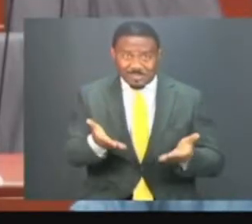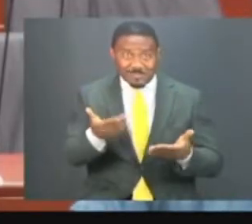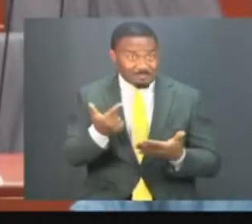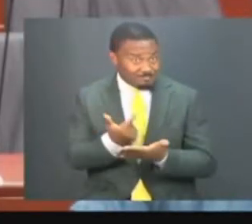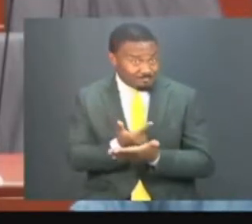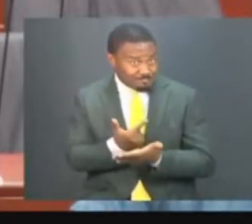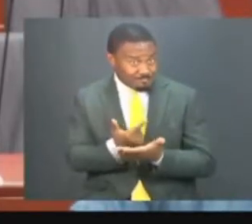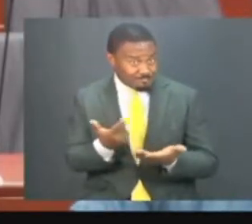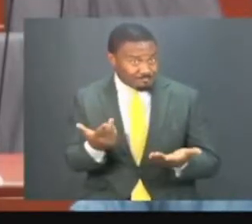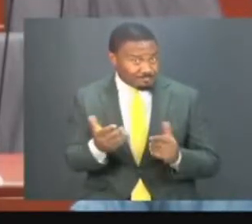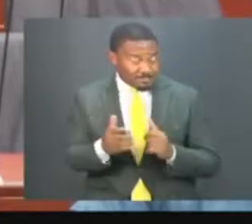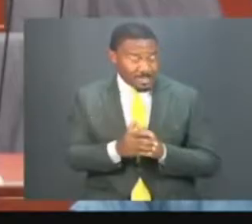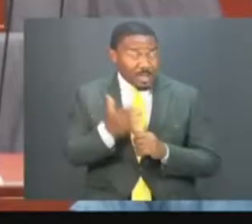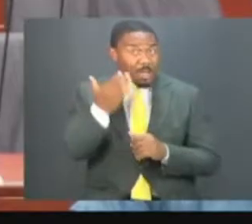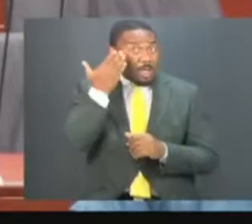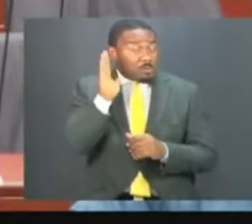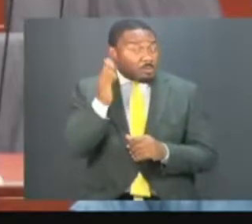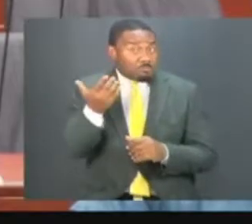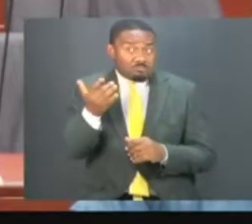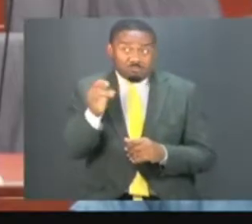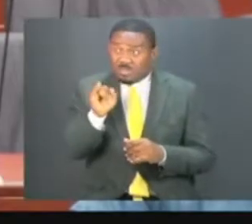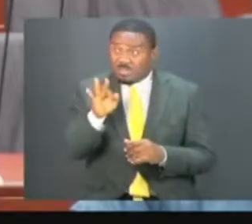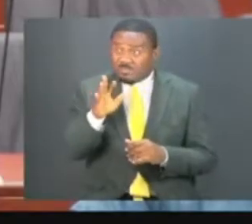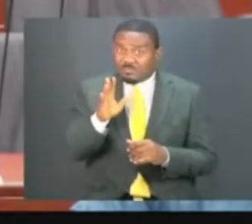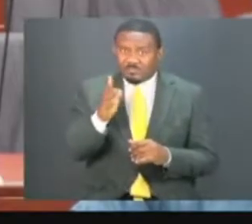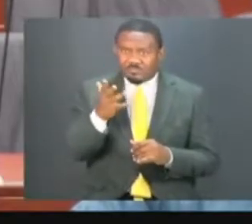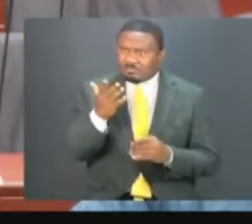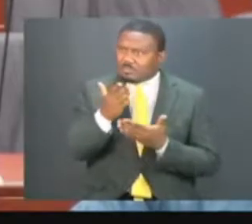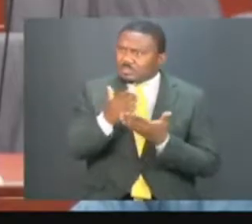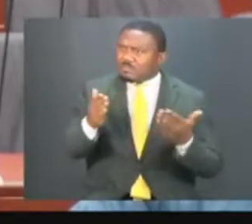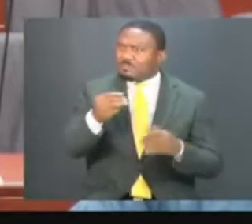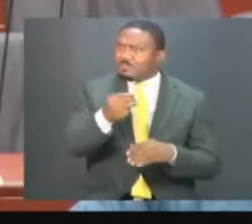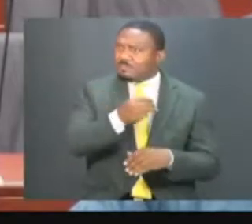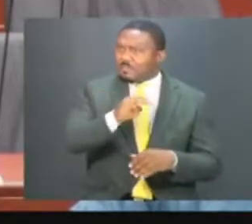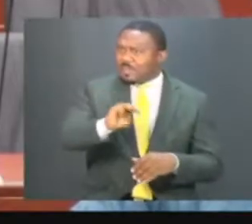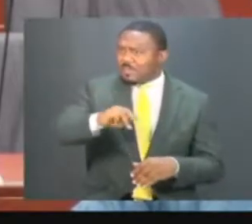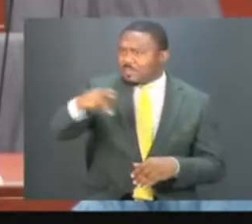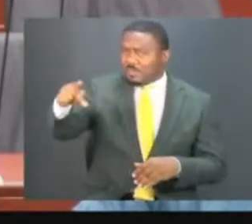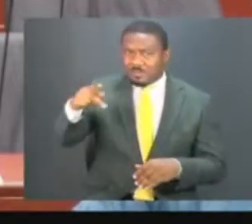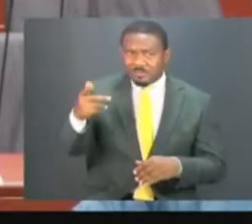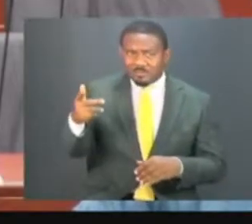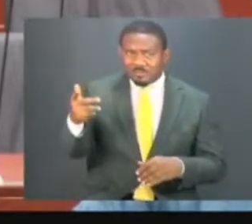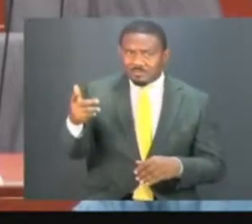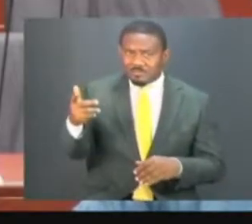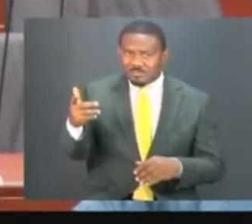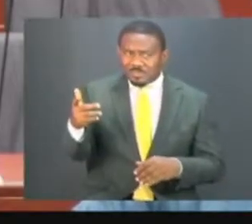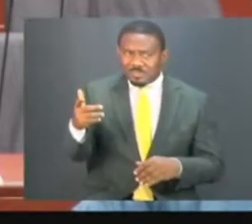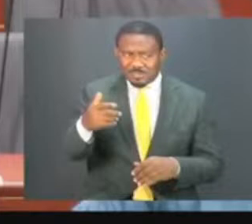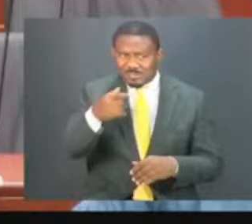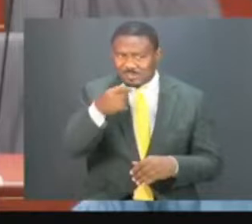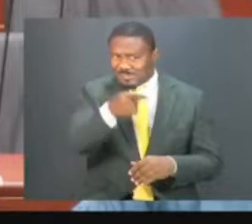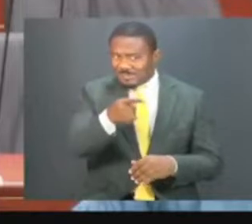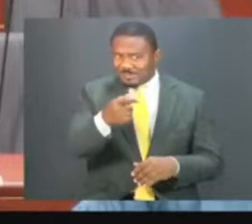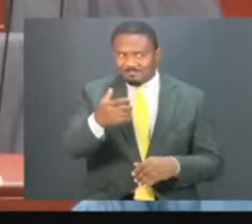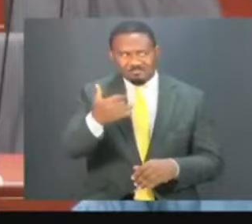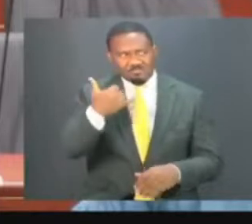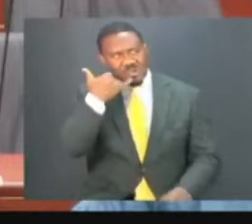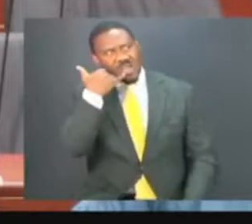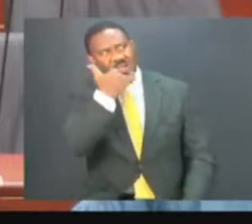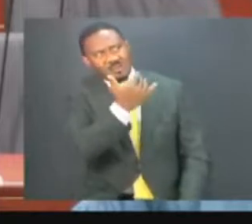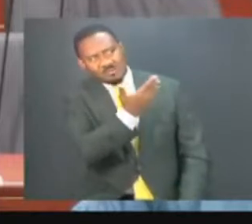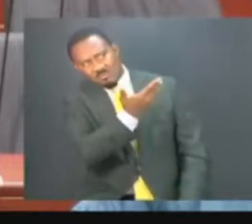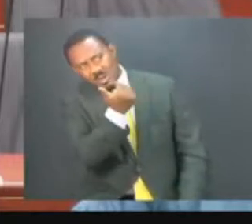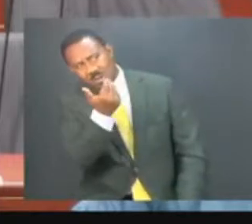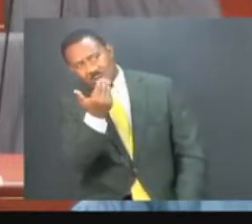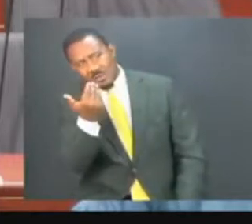I don't know if it is the case that some of the members of parliament, the chief will be struggling to get them because of